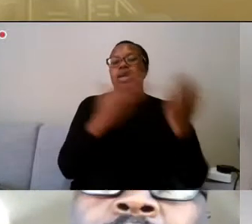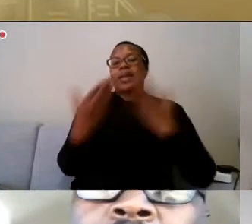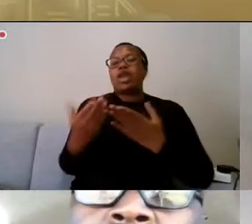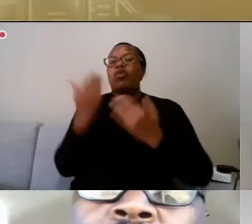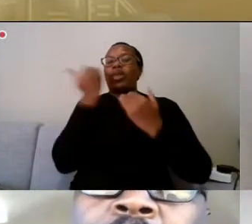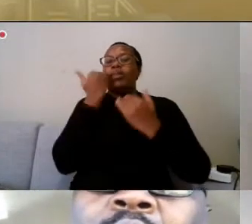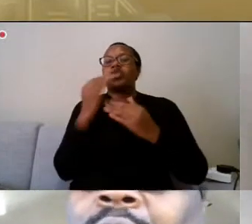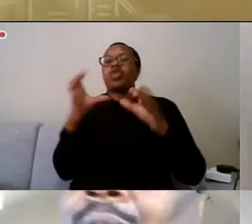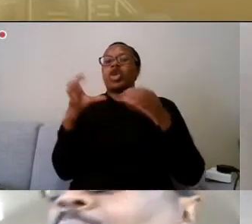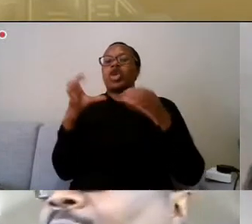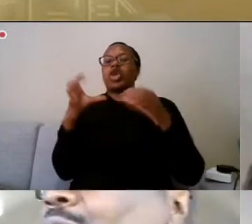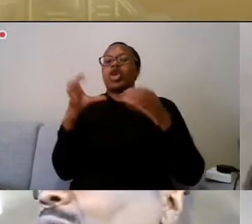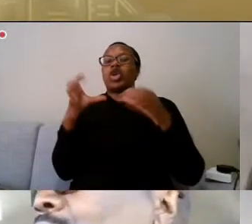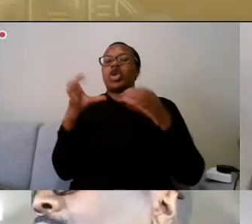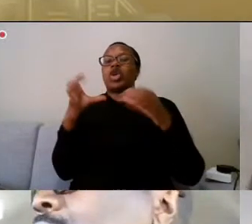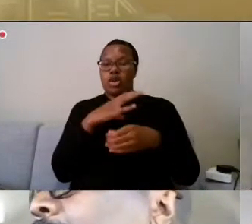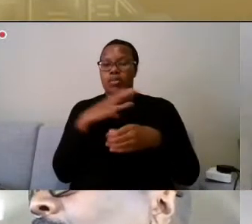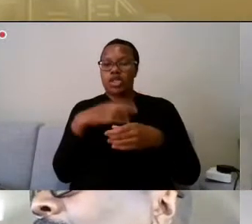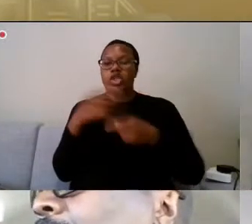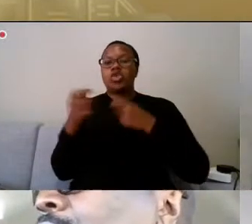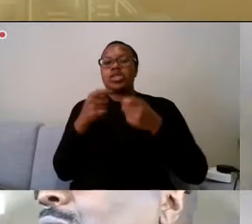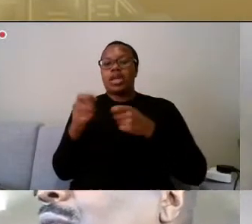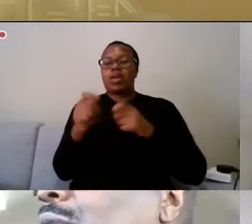the issue of